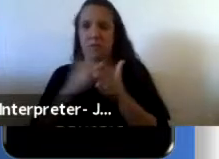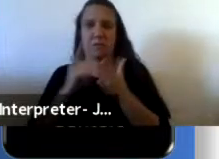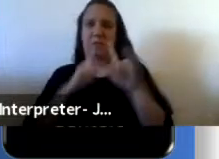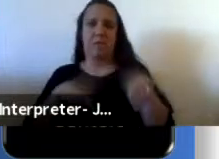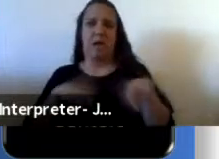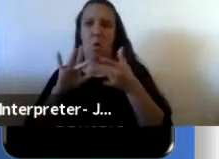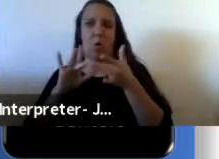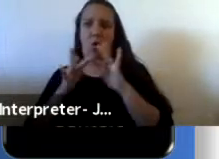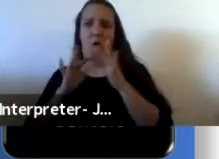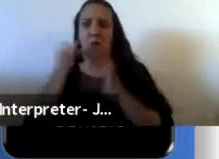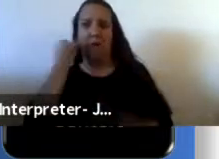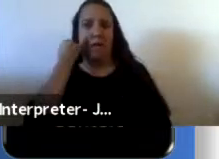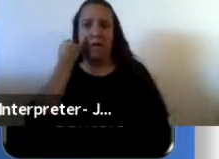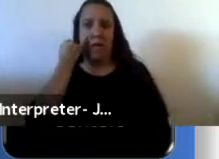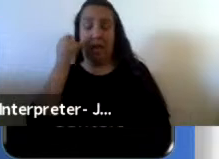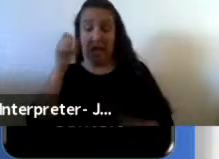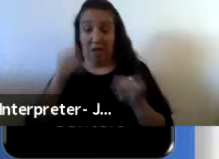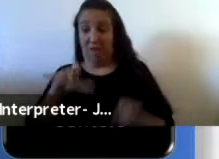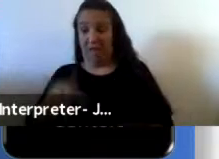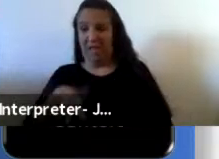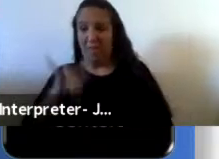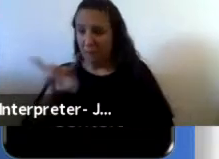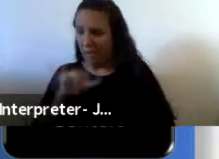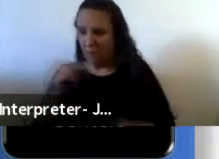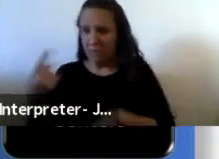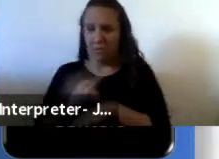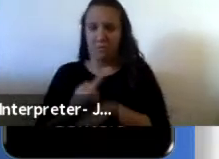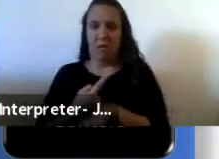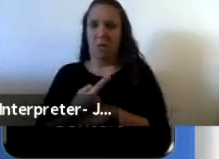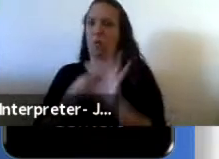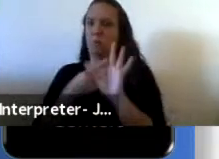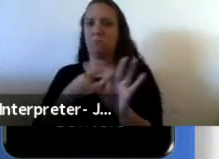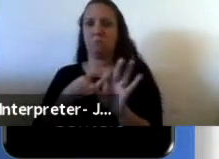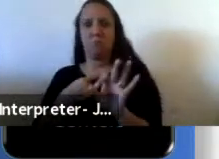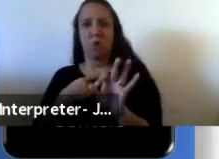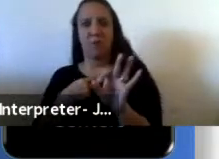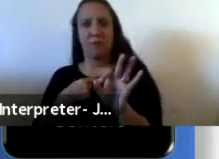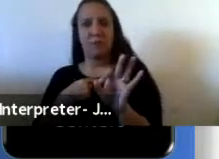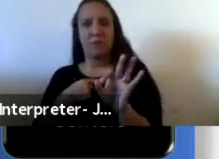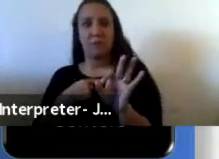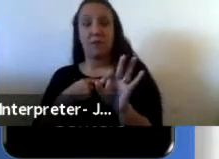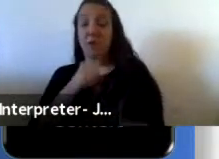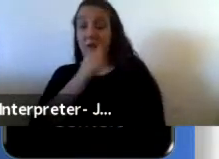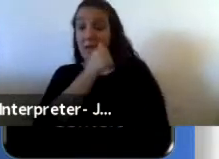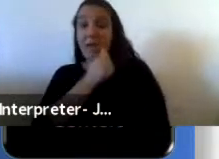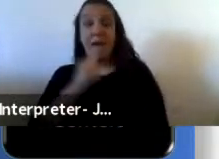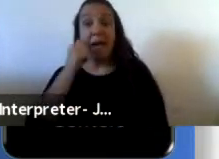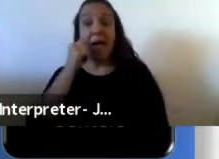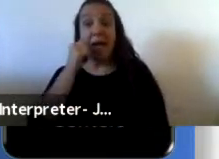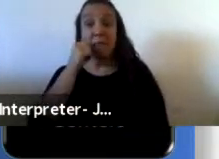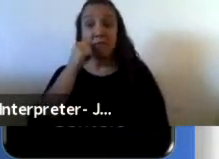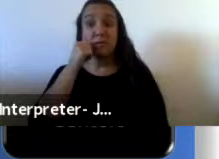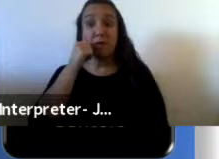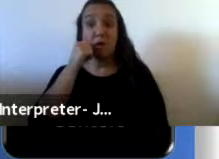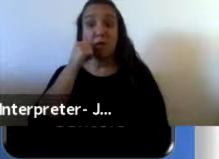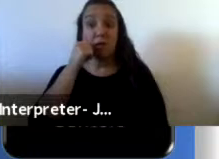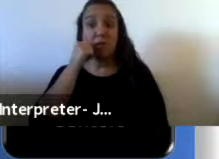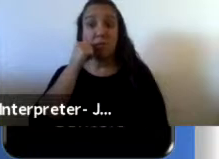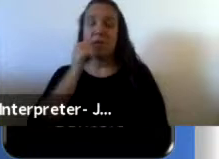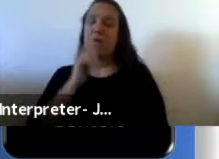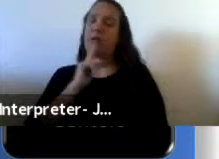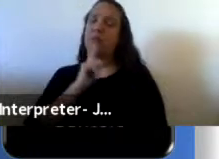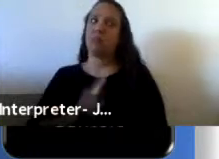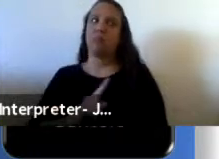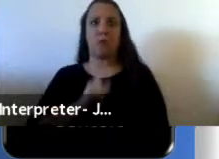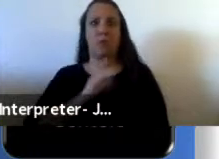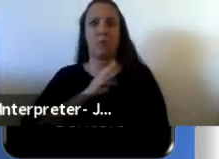have access to pick something up the same day, it just makes it easier. Listen, what Amazon has done, it's actually created that